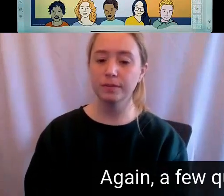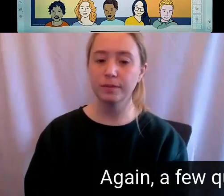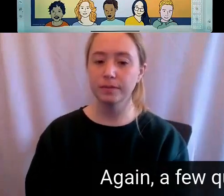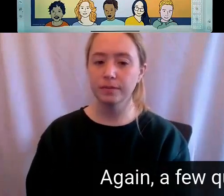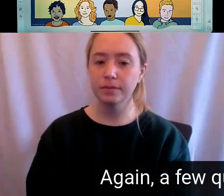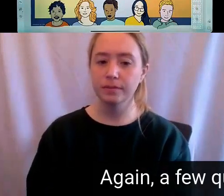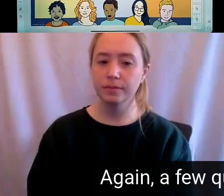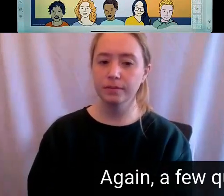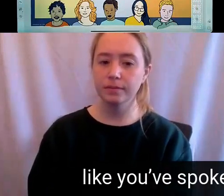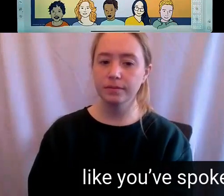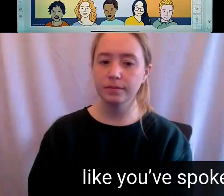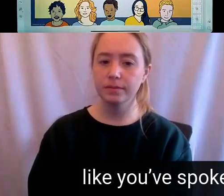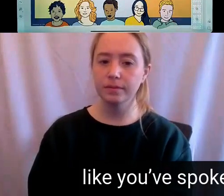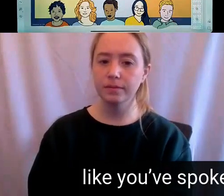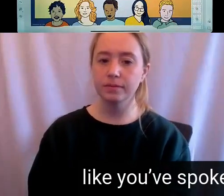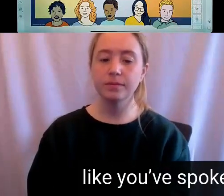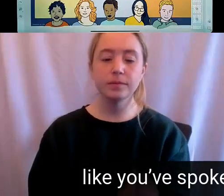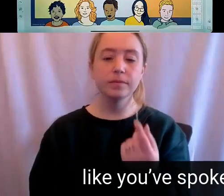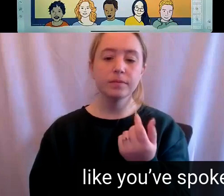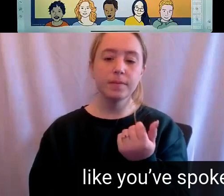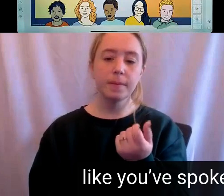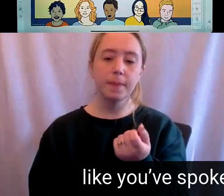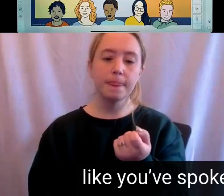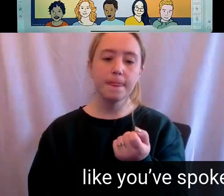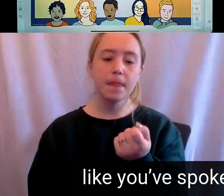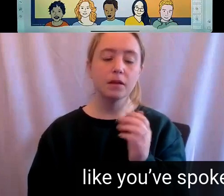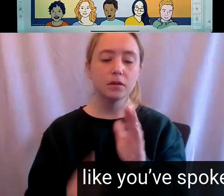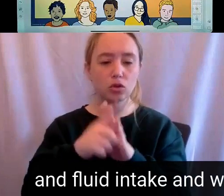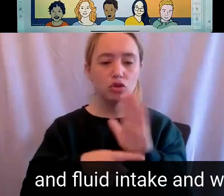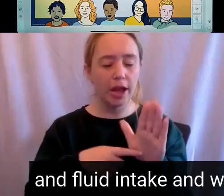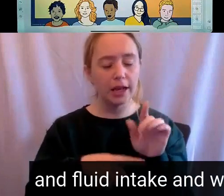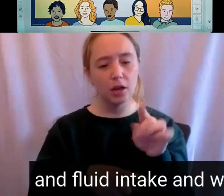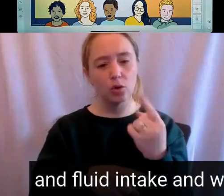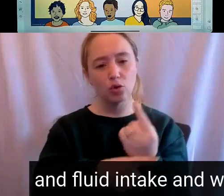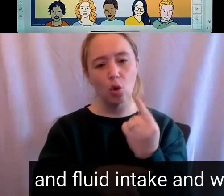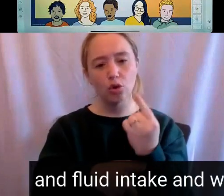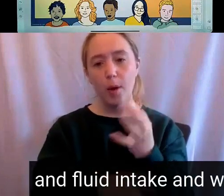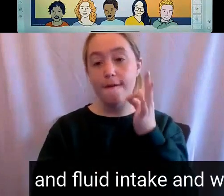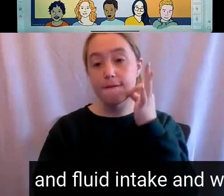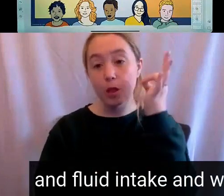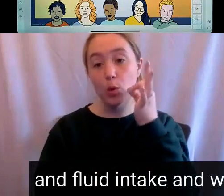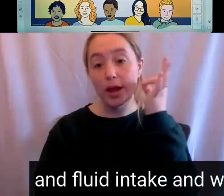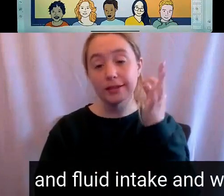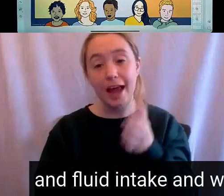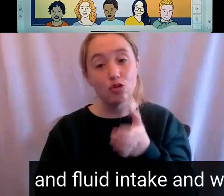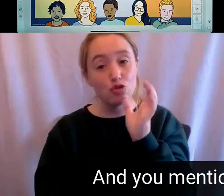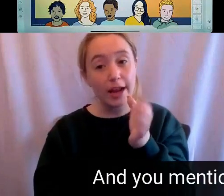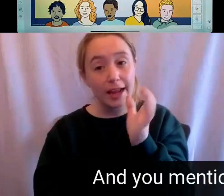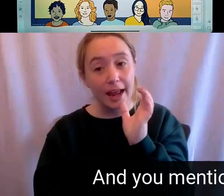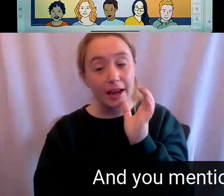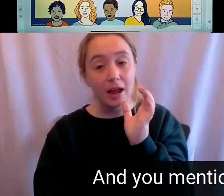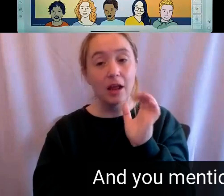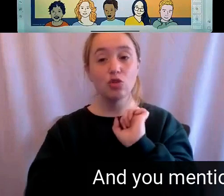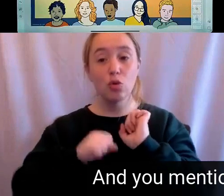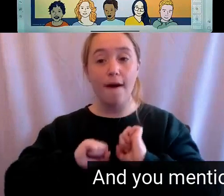few questions around things like, you've spoken quite a lot about fluids and fluid intake and what to drink and what to avoid.